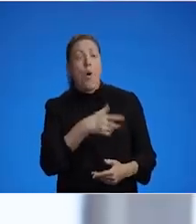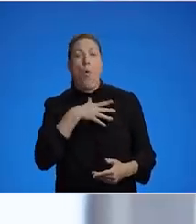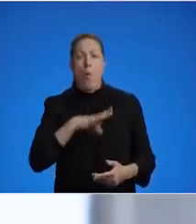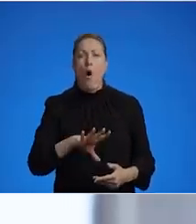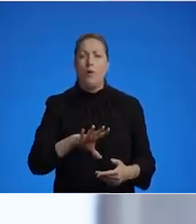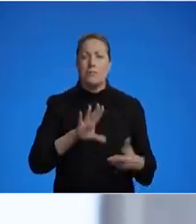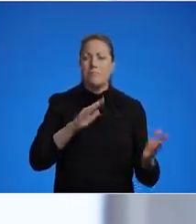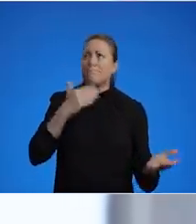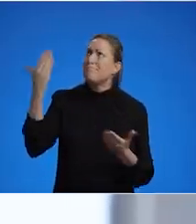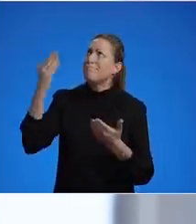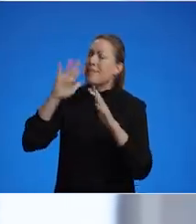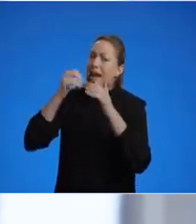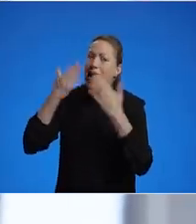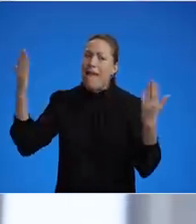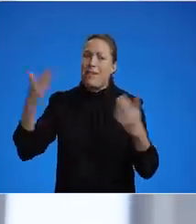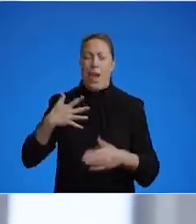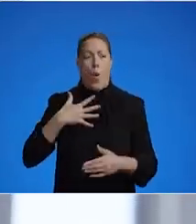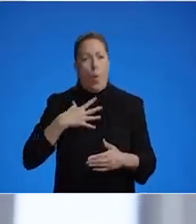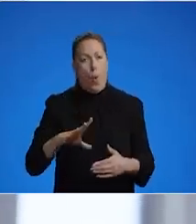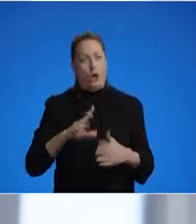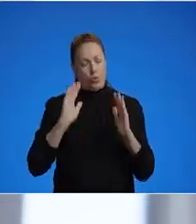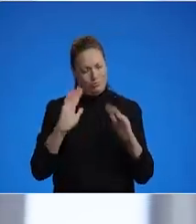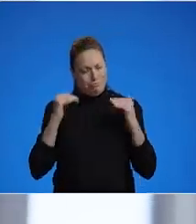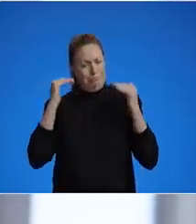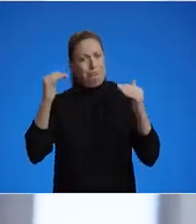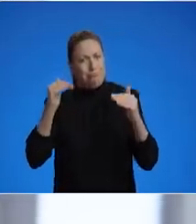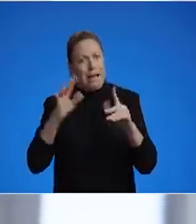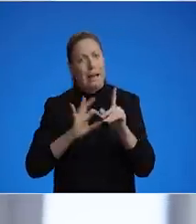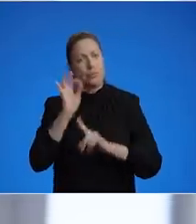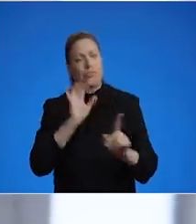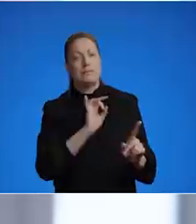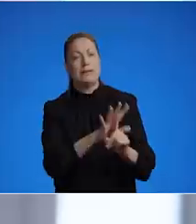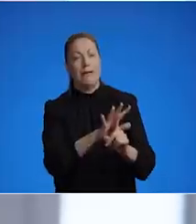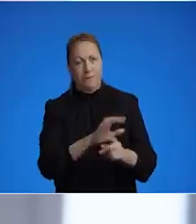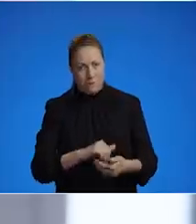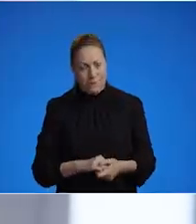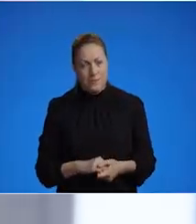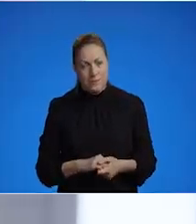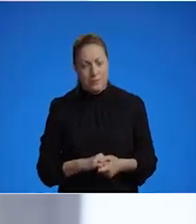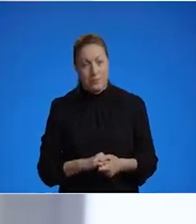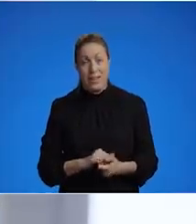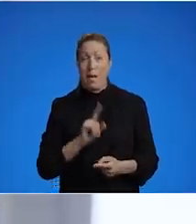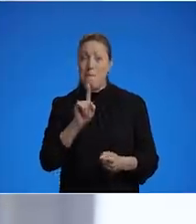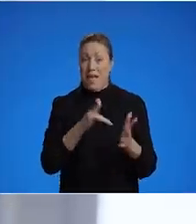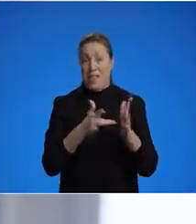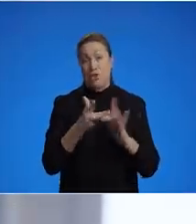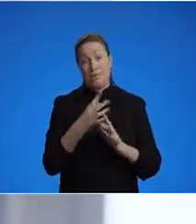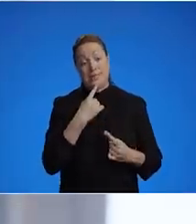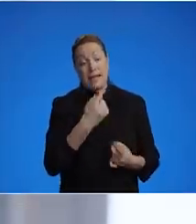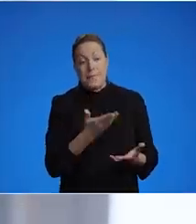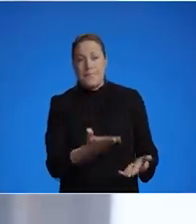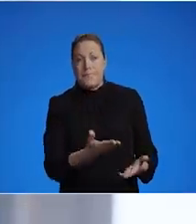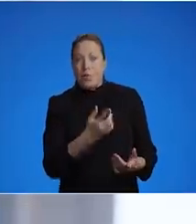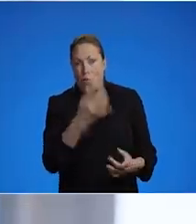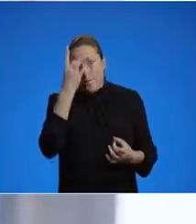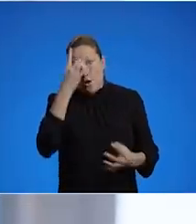goodness, And clearly in his desire To want to be even better than he was. Jesus